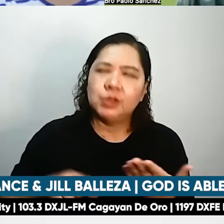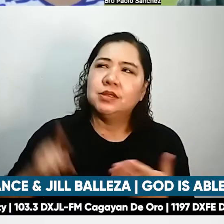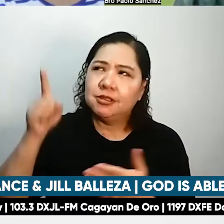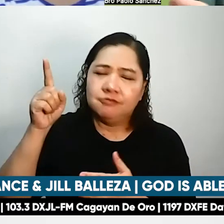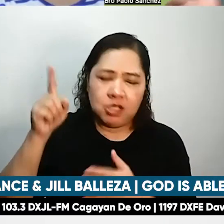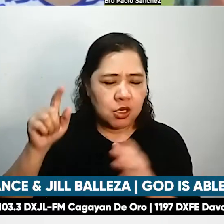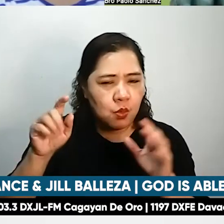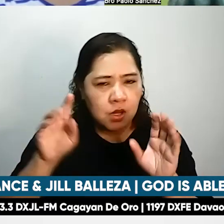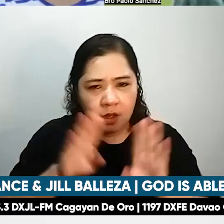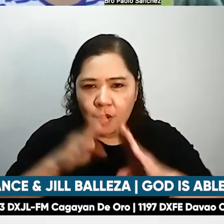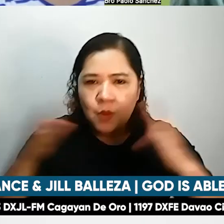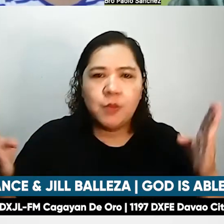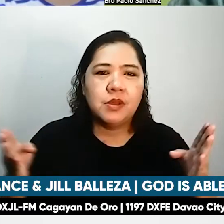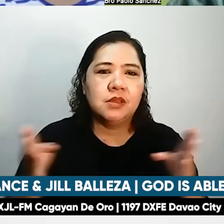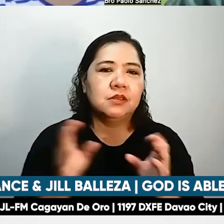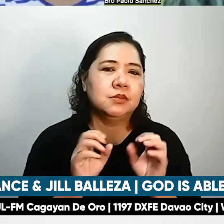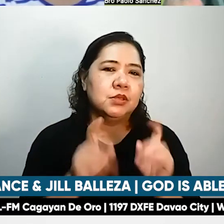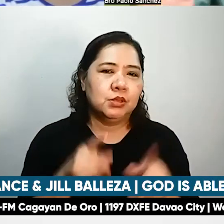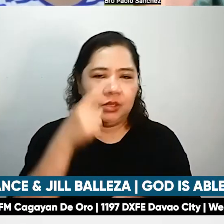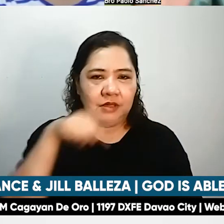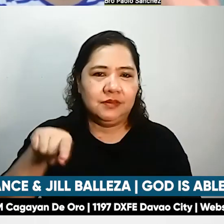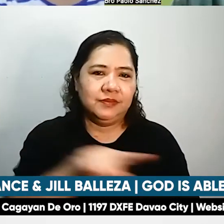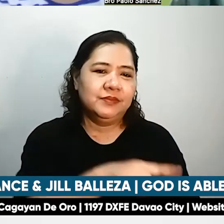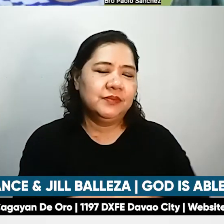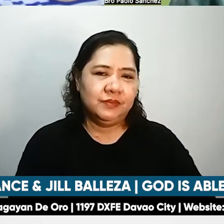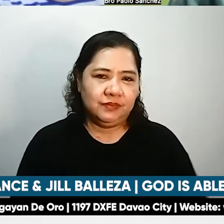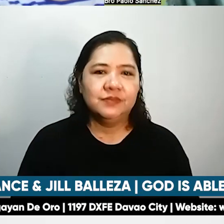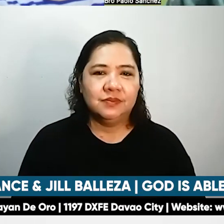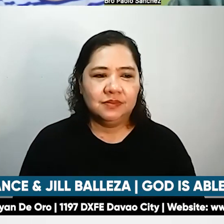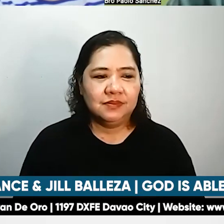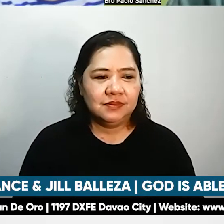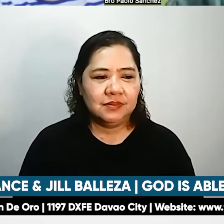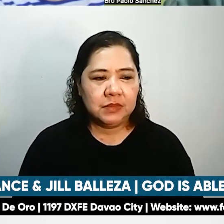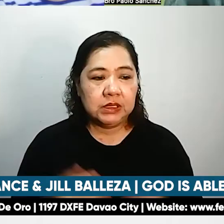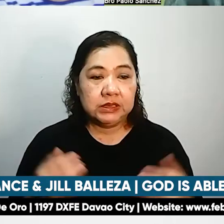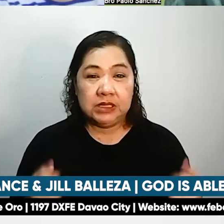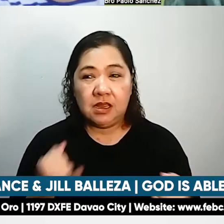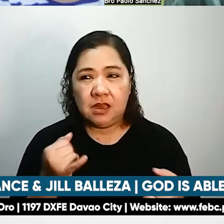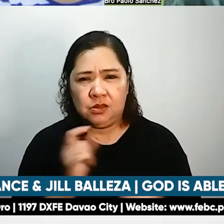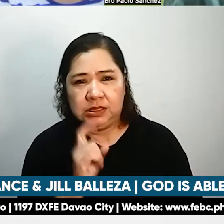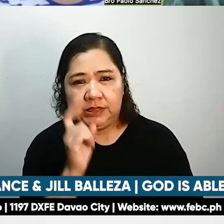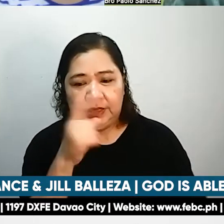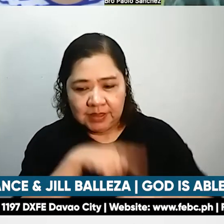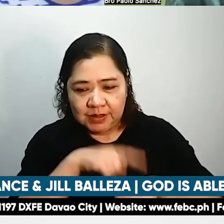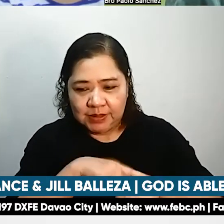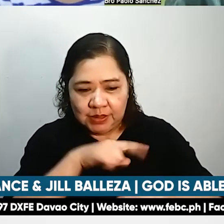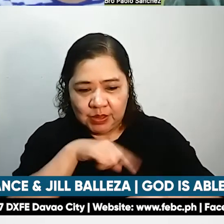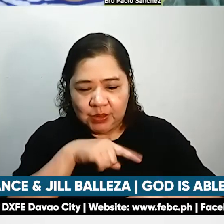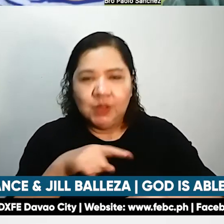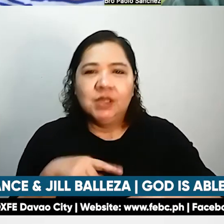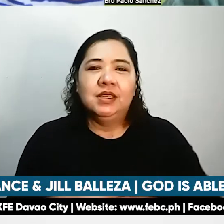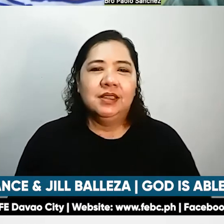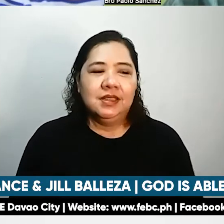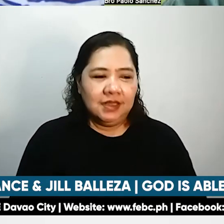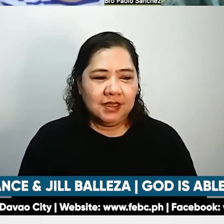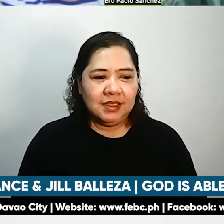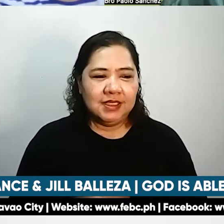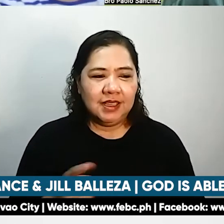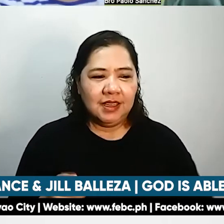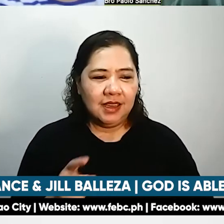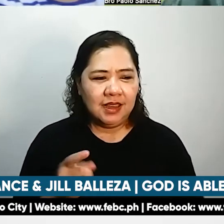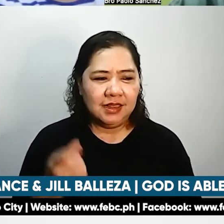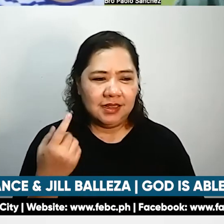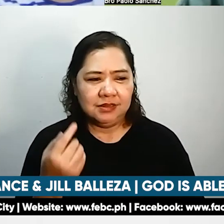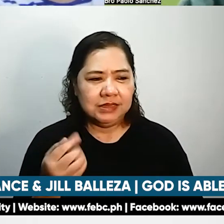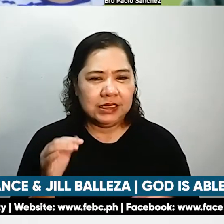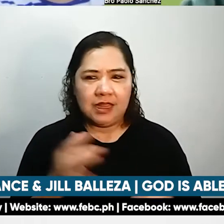overflowing at may isa pa yung final na pag-uusapan natin because time is flying so fast parang kay bilis ng oras parang nasa 15 minutes pa